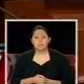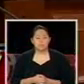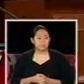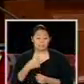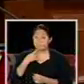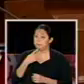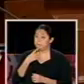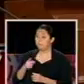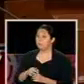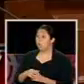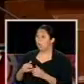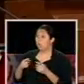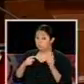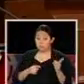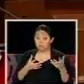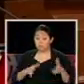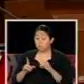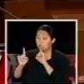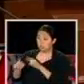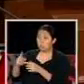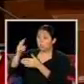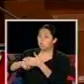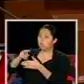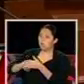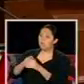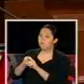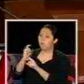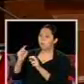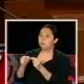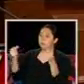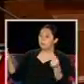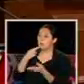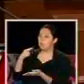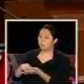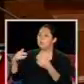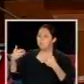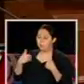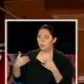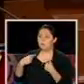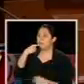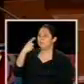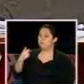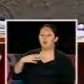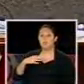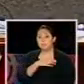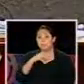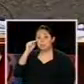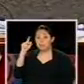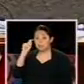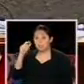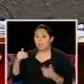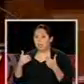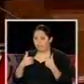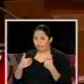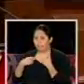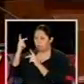from newspaper reports that there were a statement from Congressman Neil Tupas that he intends to oust